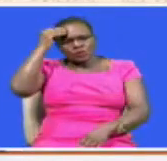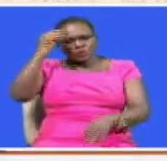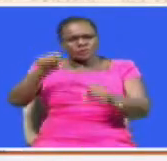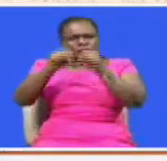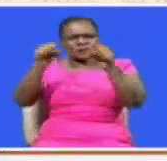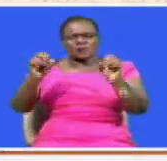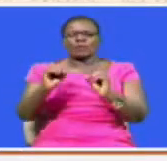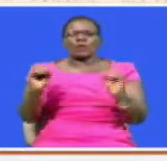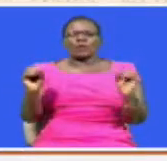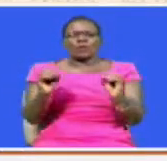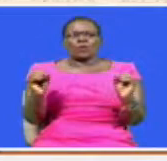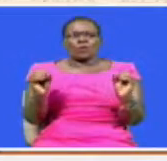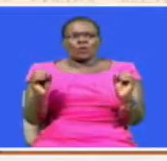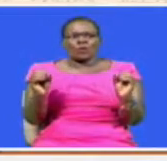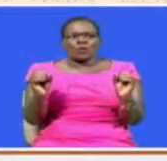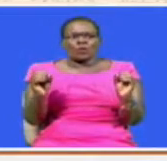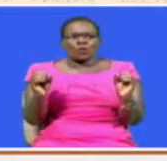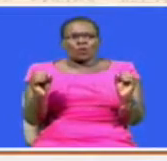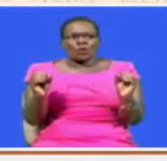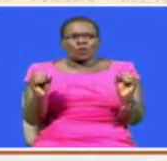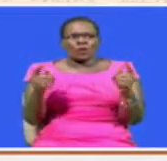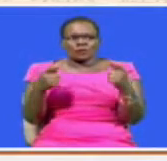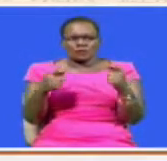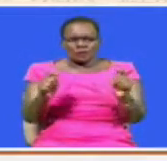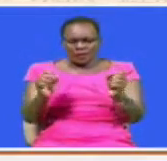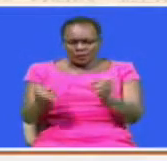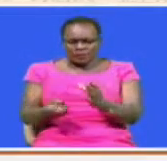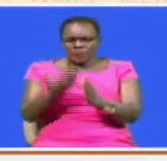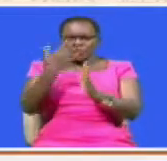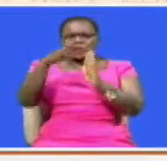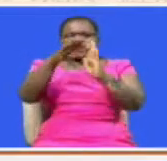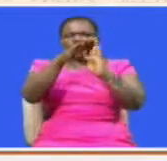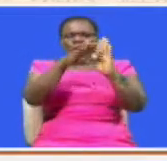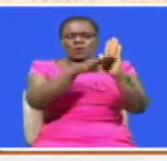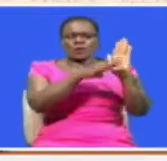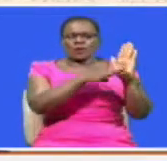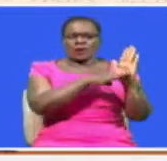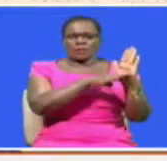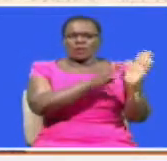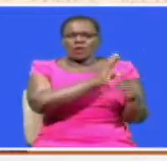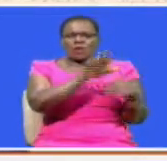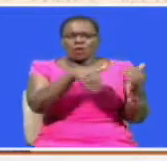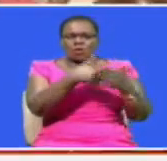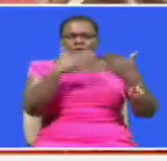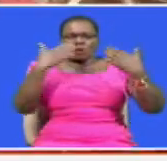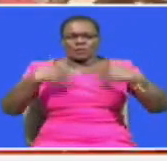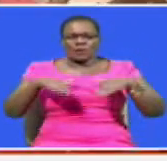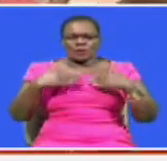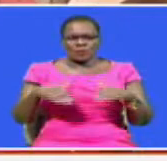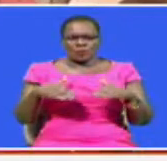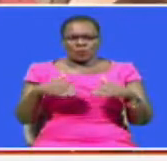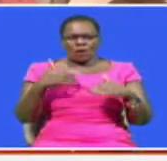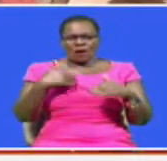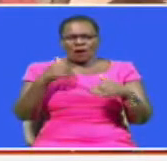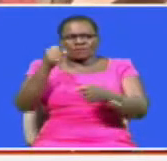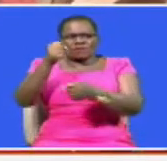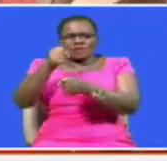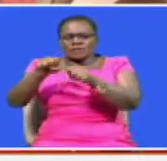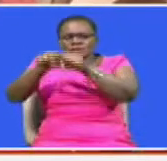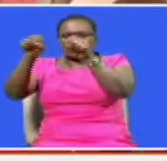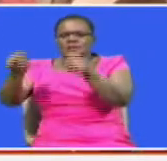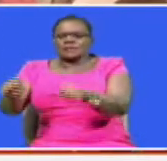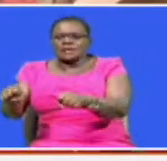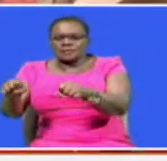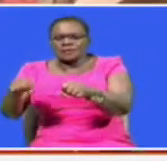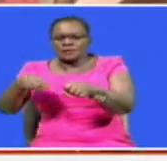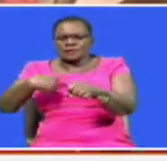system and yet they're coaching. So we're trying to come up with a program where everybody can go through a system that we can